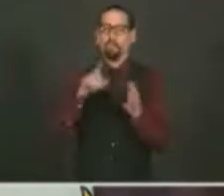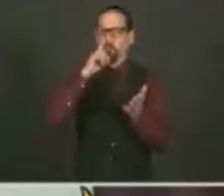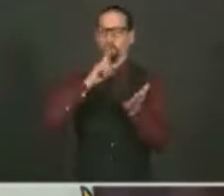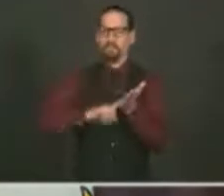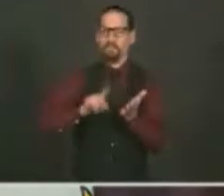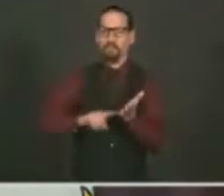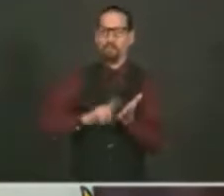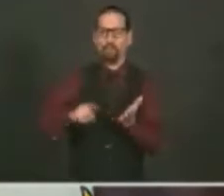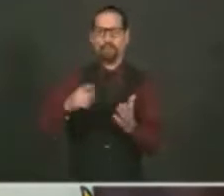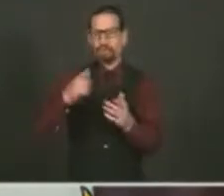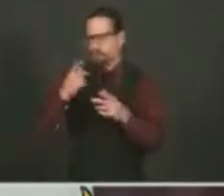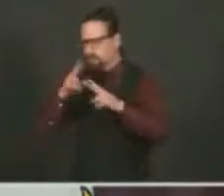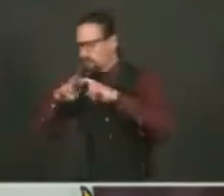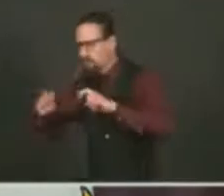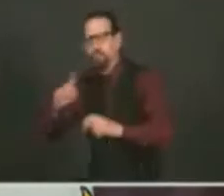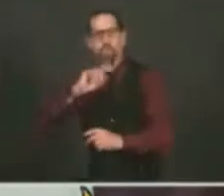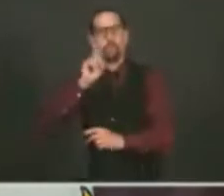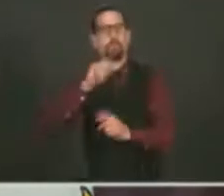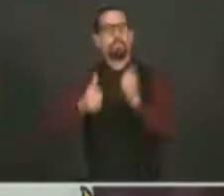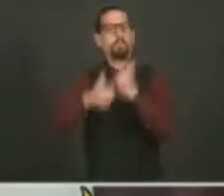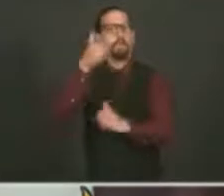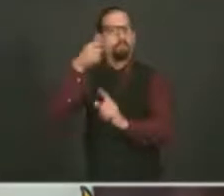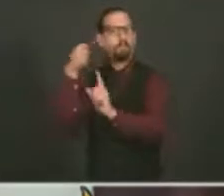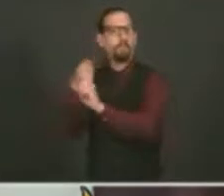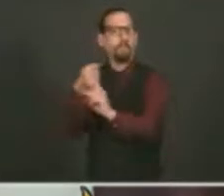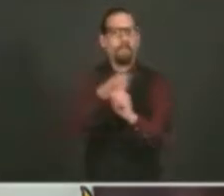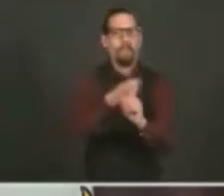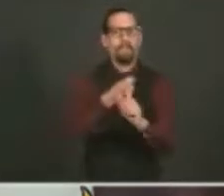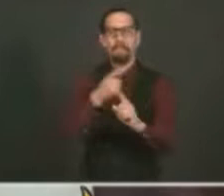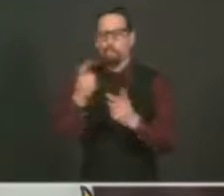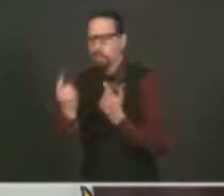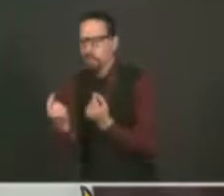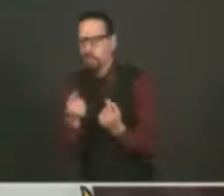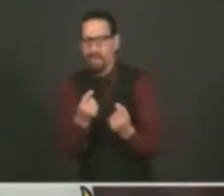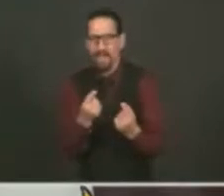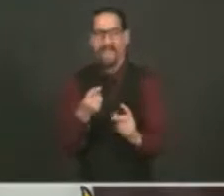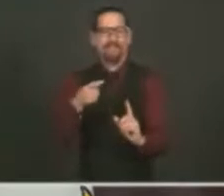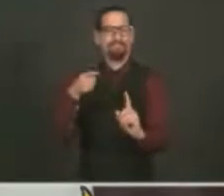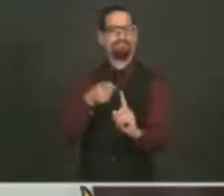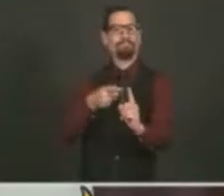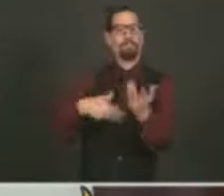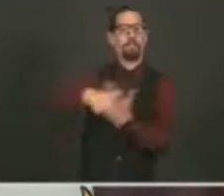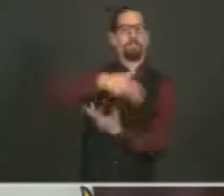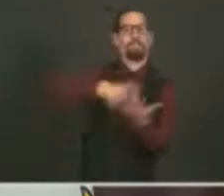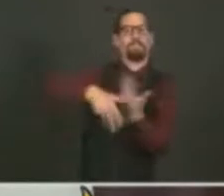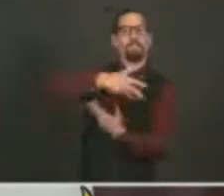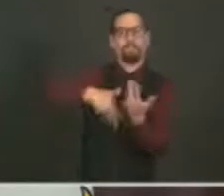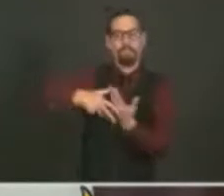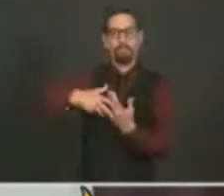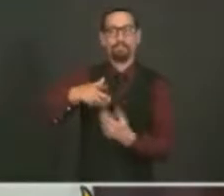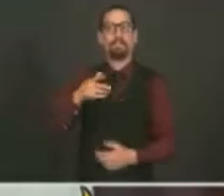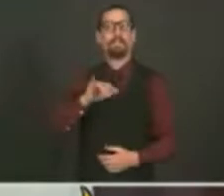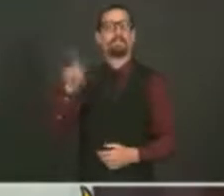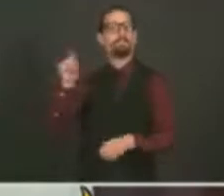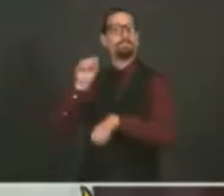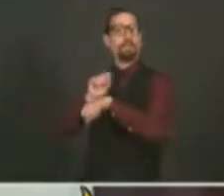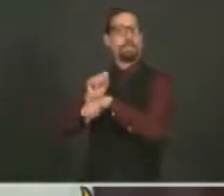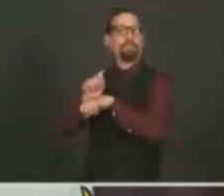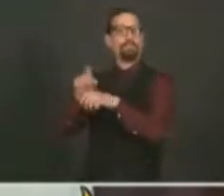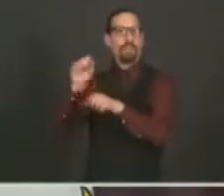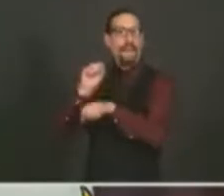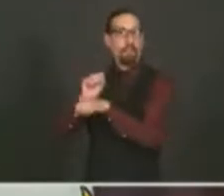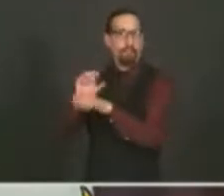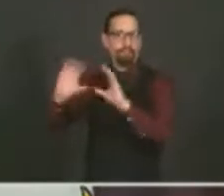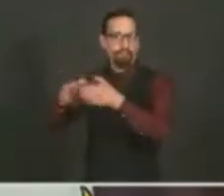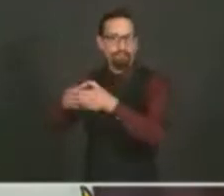on small social gatherings at work in ways that